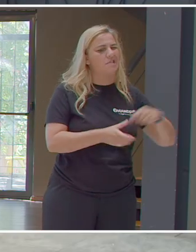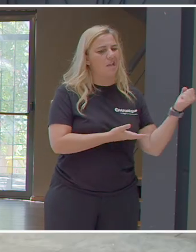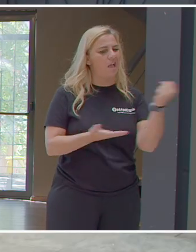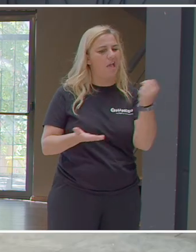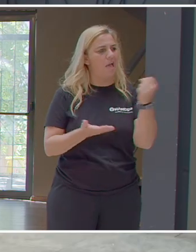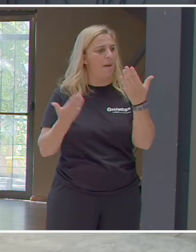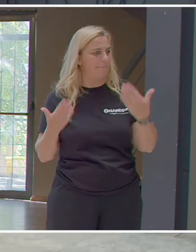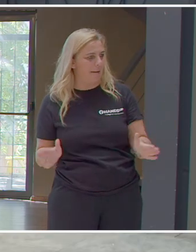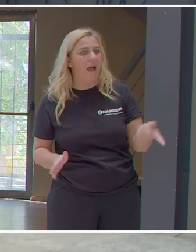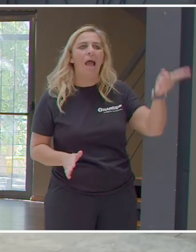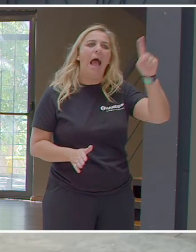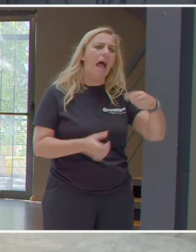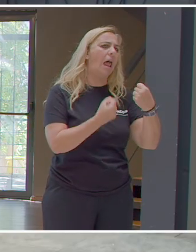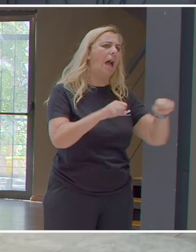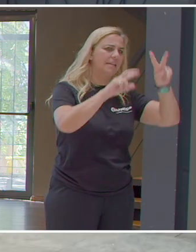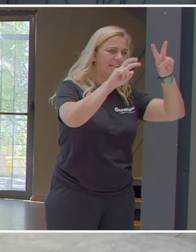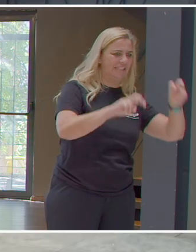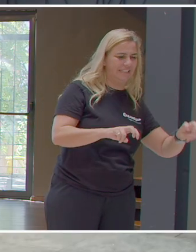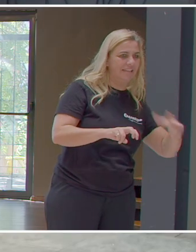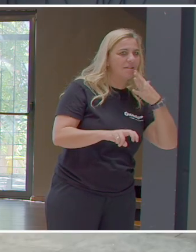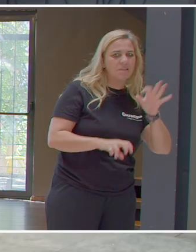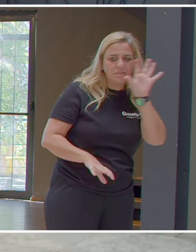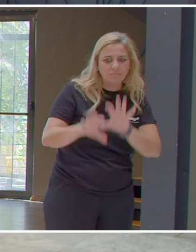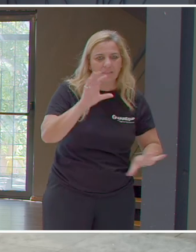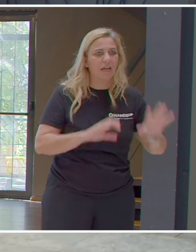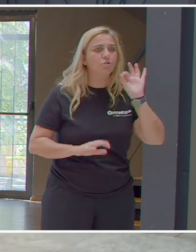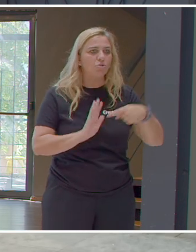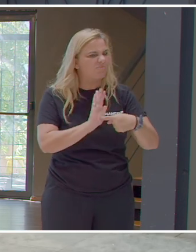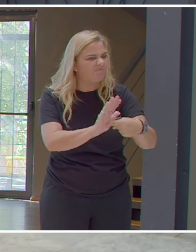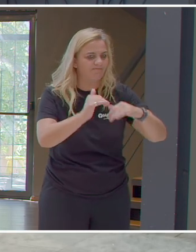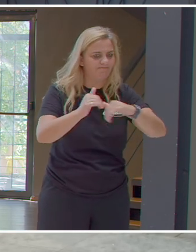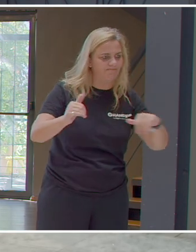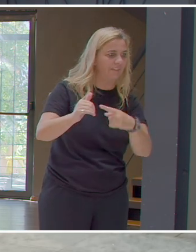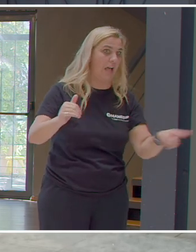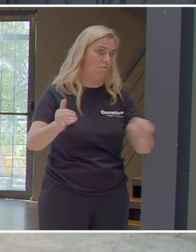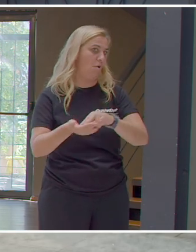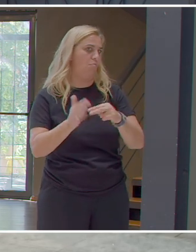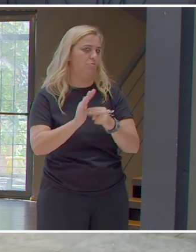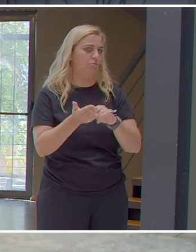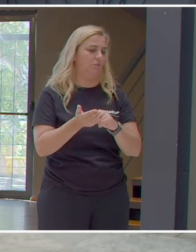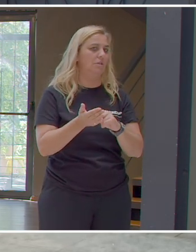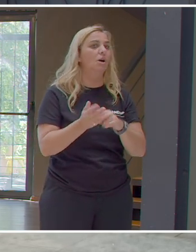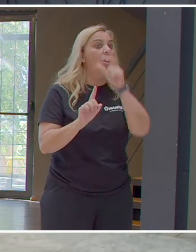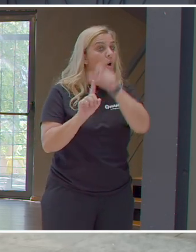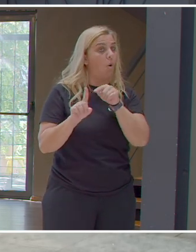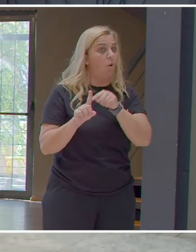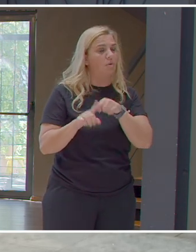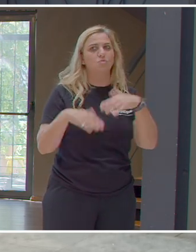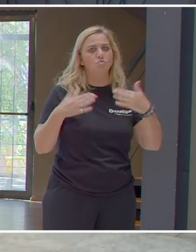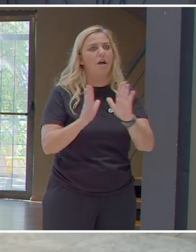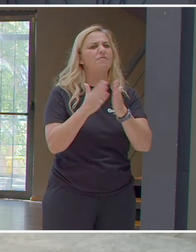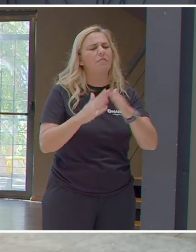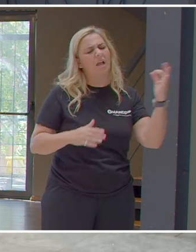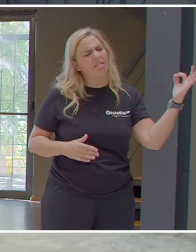and making a real impact for people taking claim of their health and life. So he has many great books,